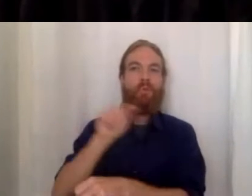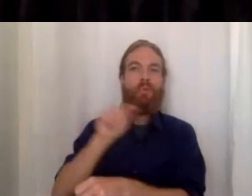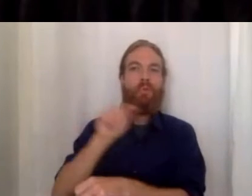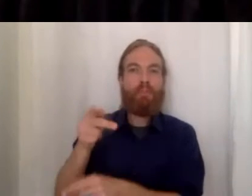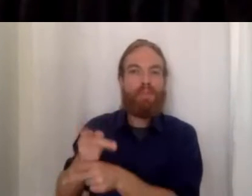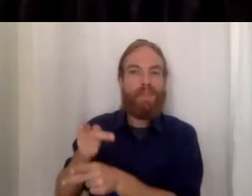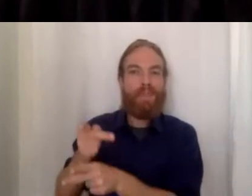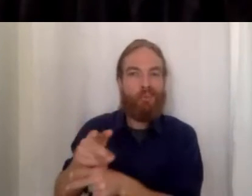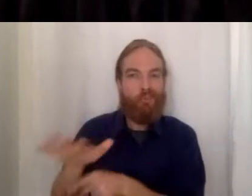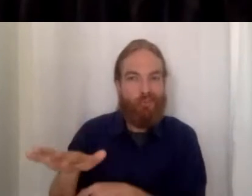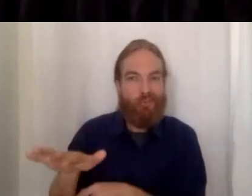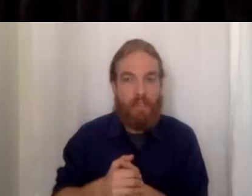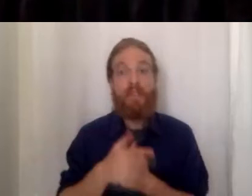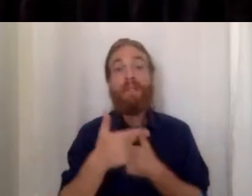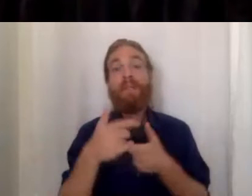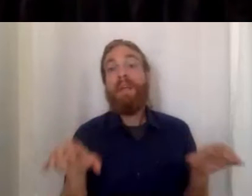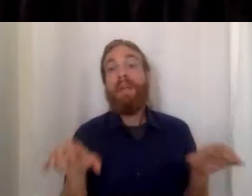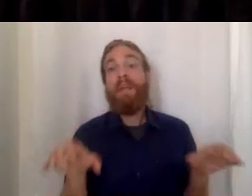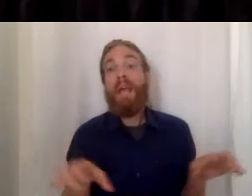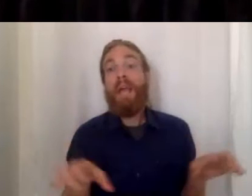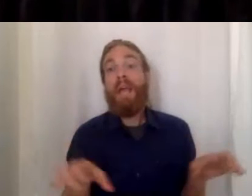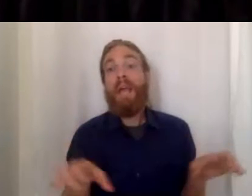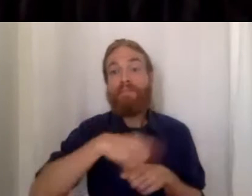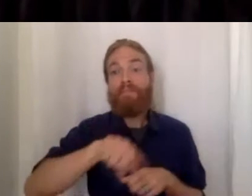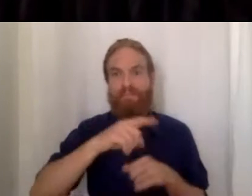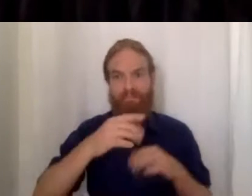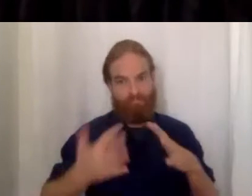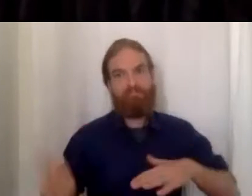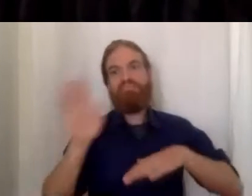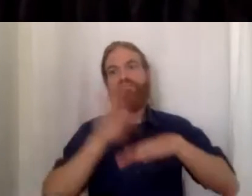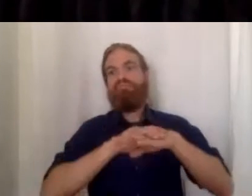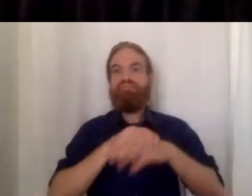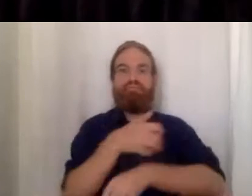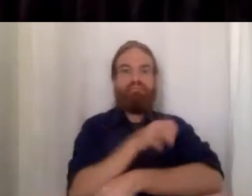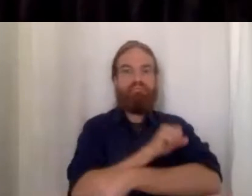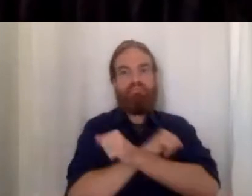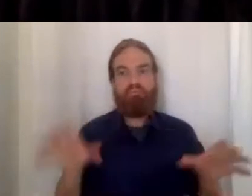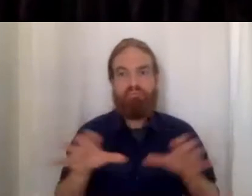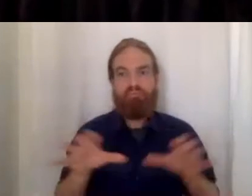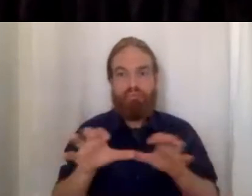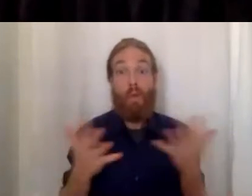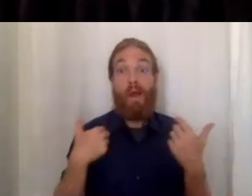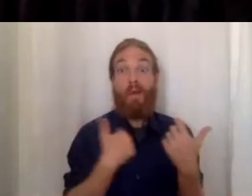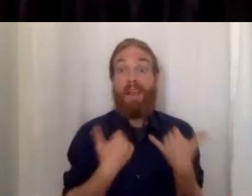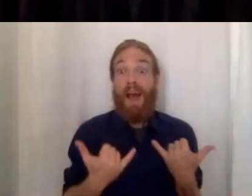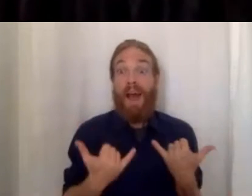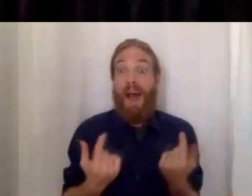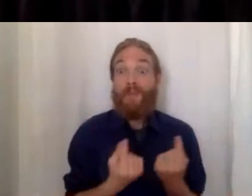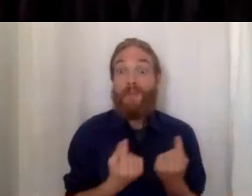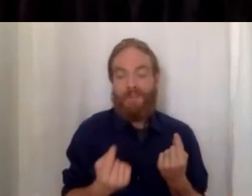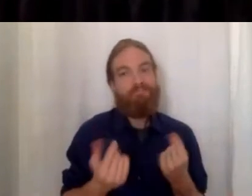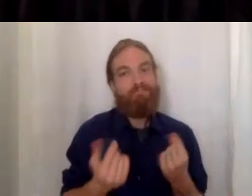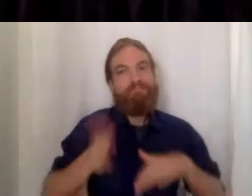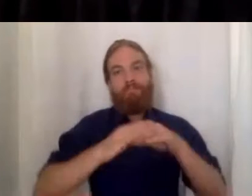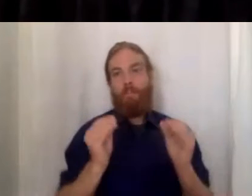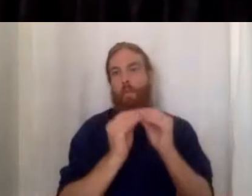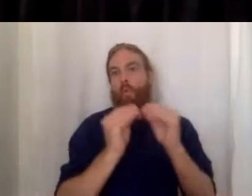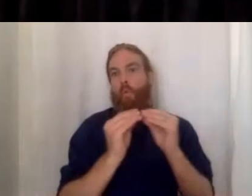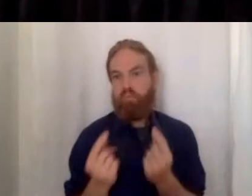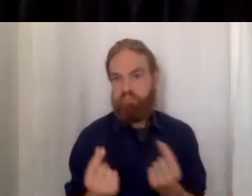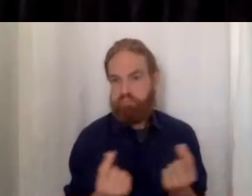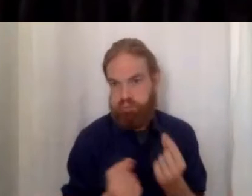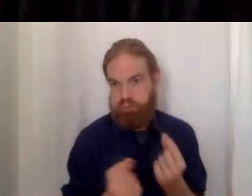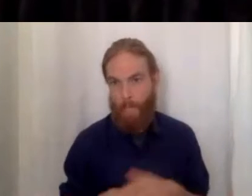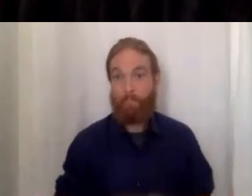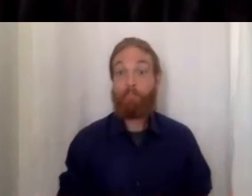have been doing as we continue to adapt and be flexible and to meet the needs at different points in time